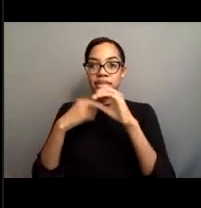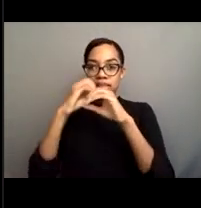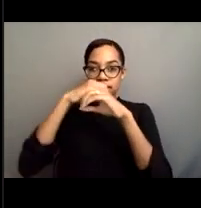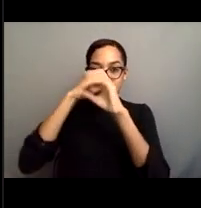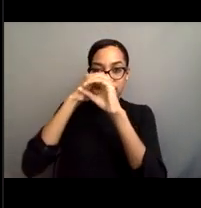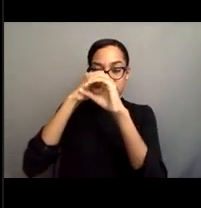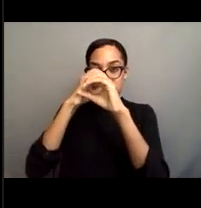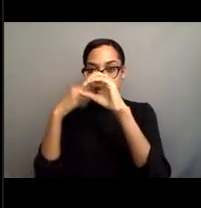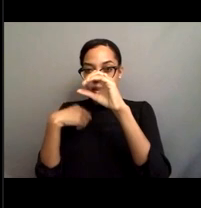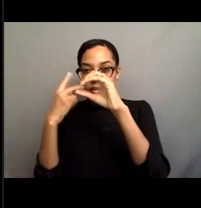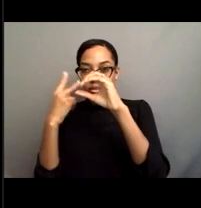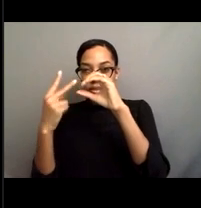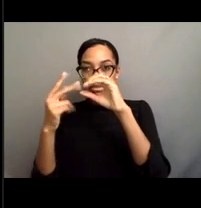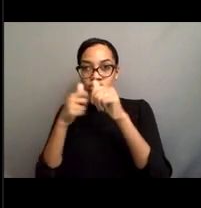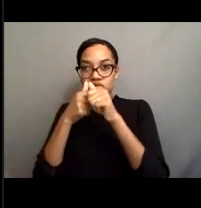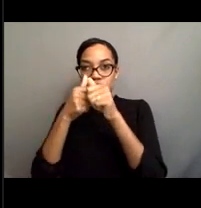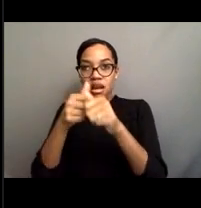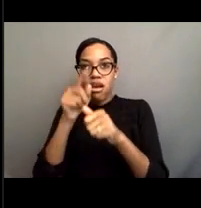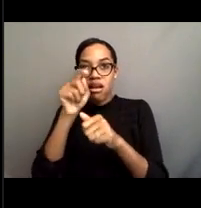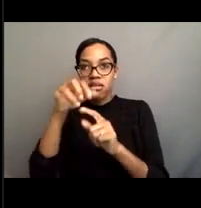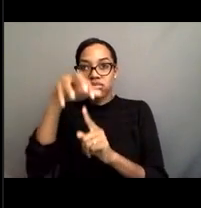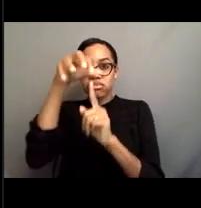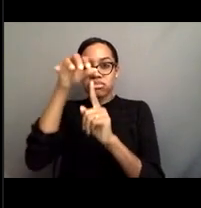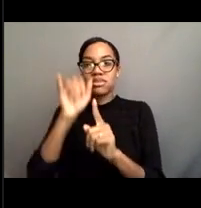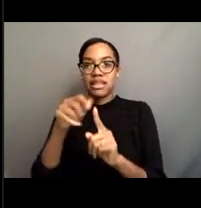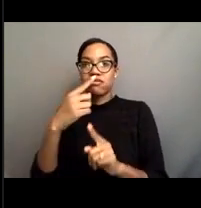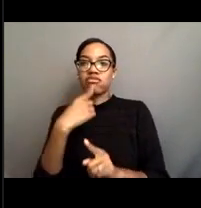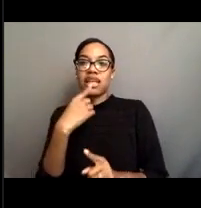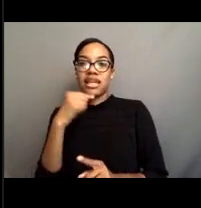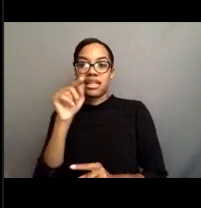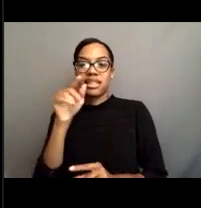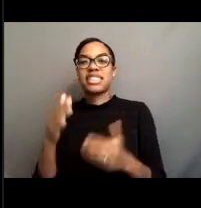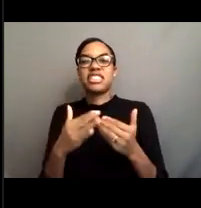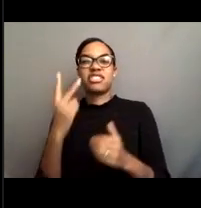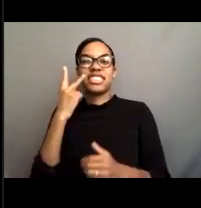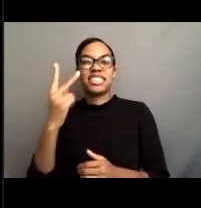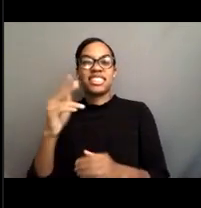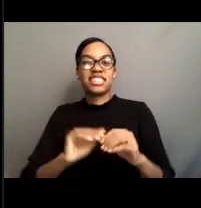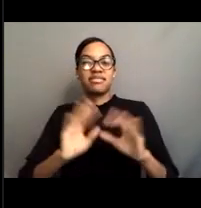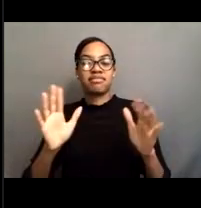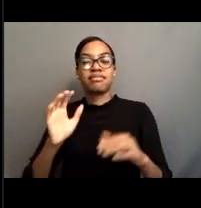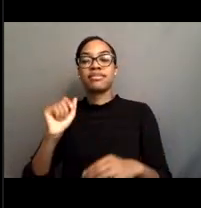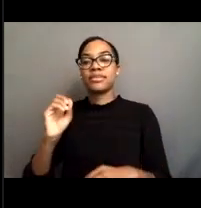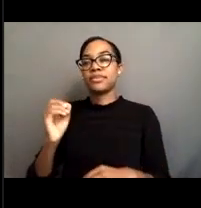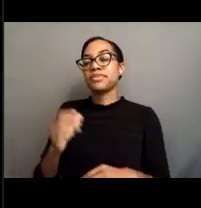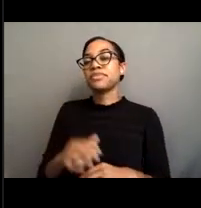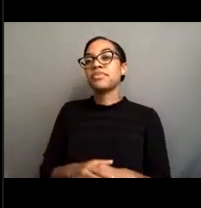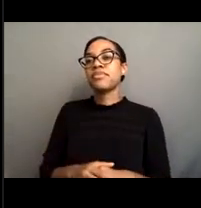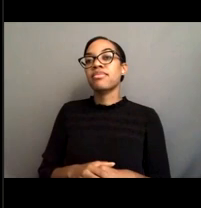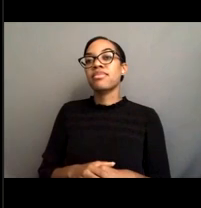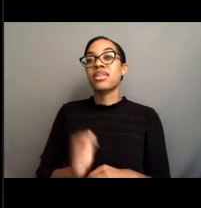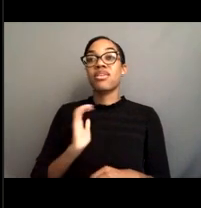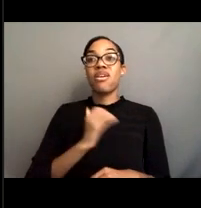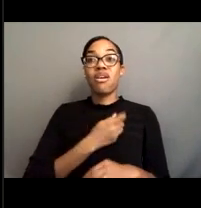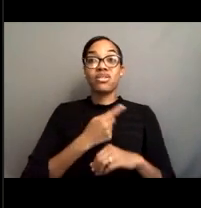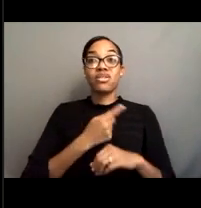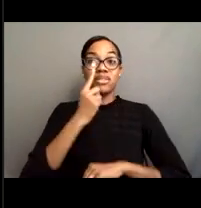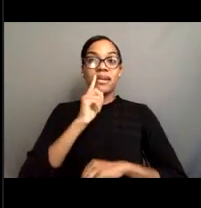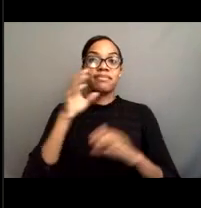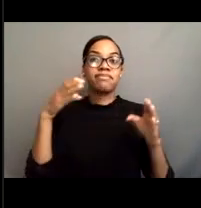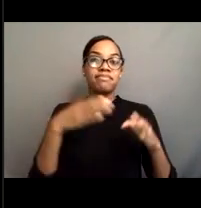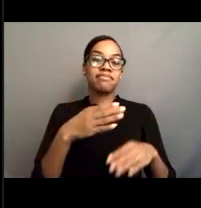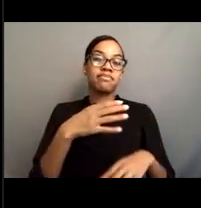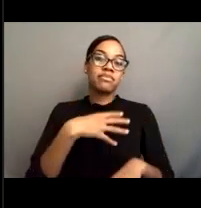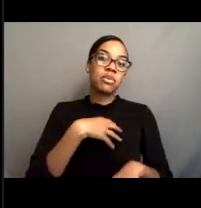weather balloons. The ones that we use that we're talking about today are almost all like a light brown or a dark brown. But you